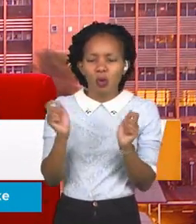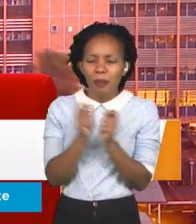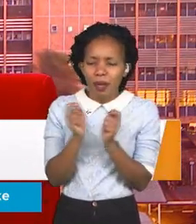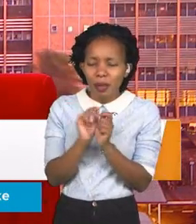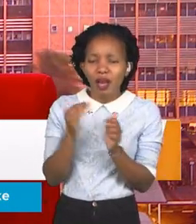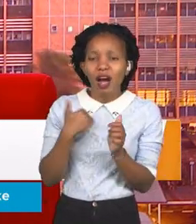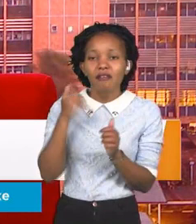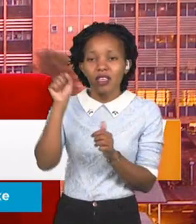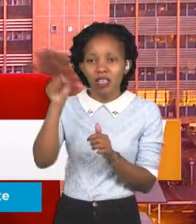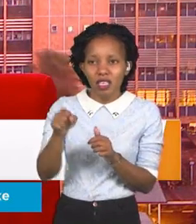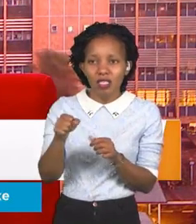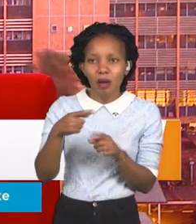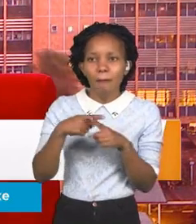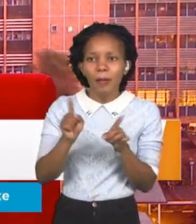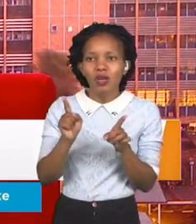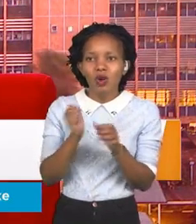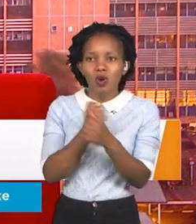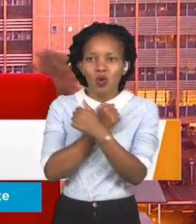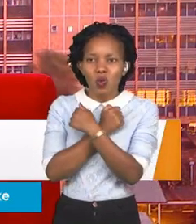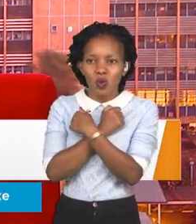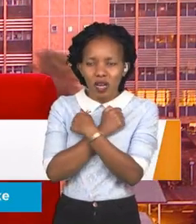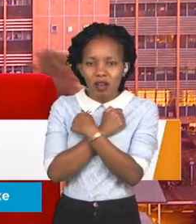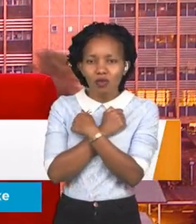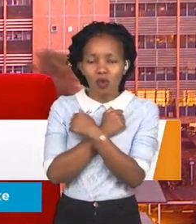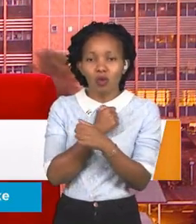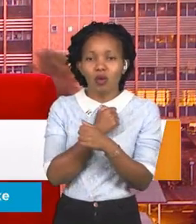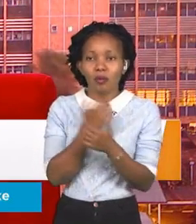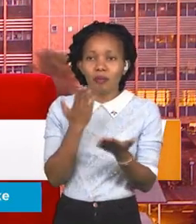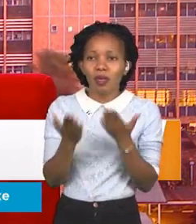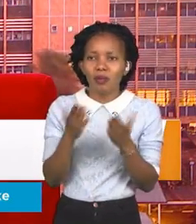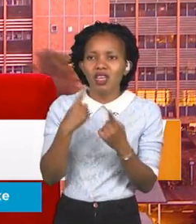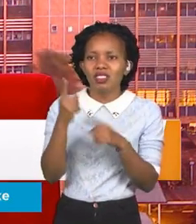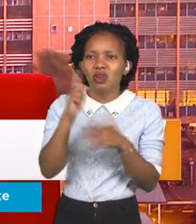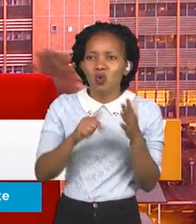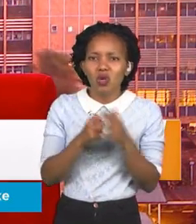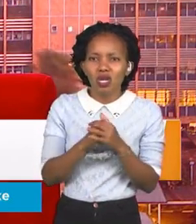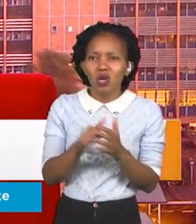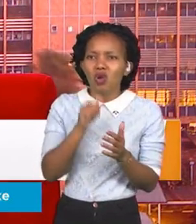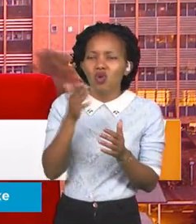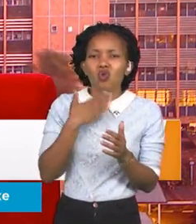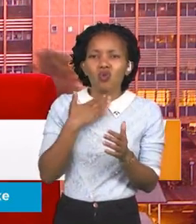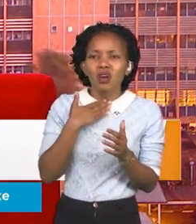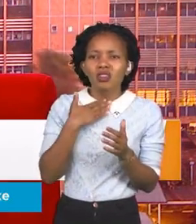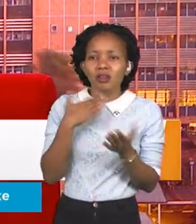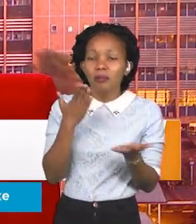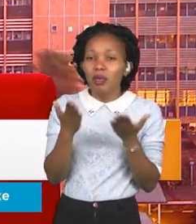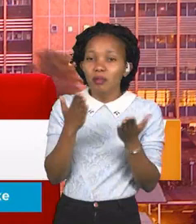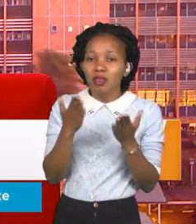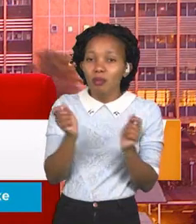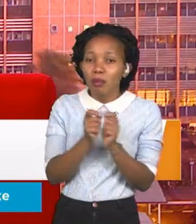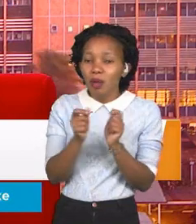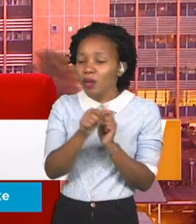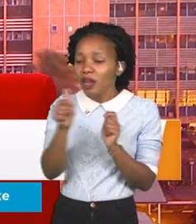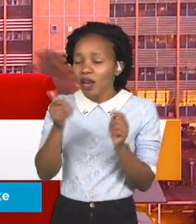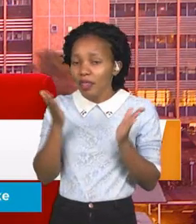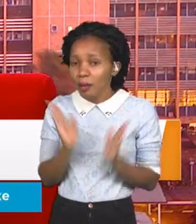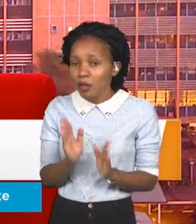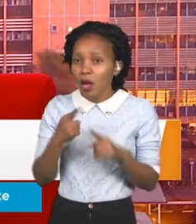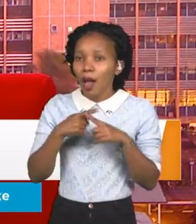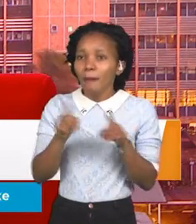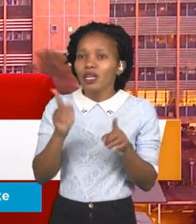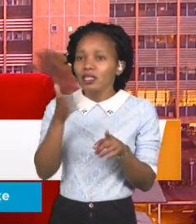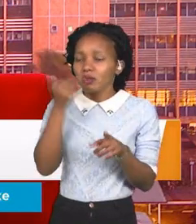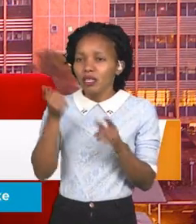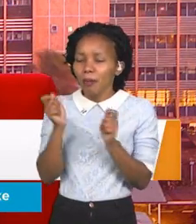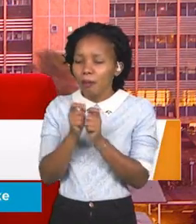feeling. We love walking on glass and saying, I do not want to hurt anyone's feelings. But then, is it better